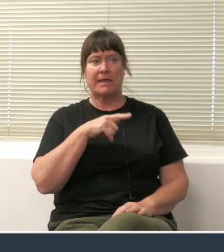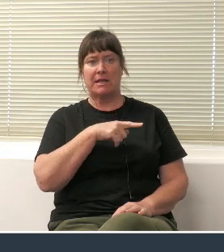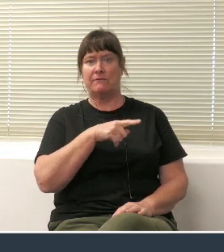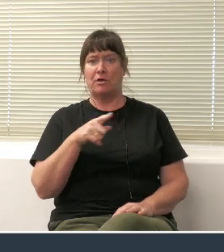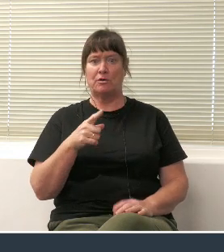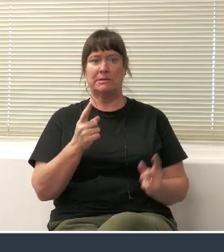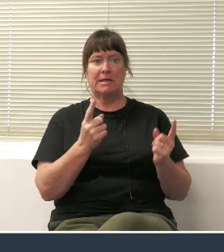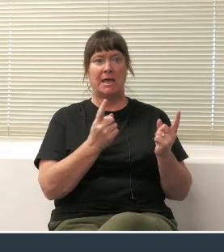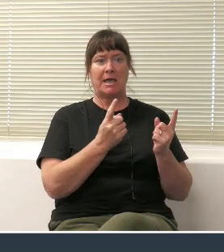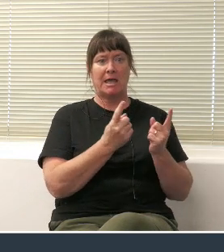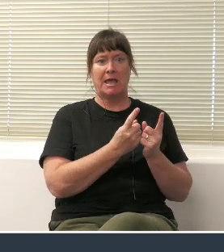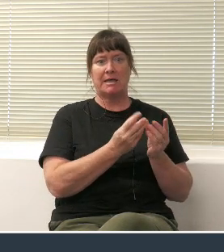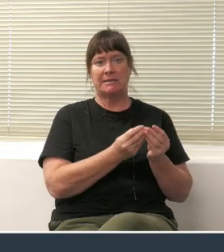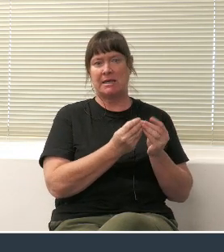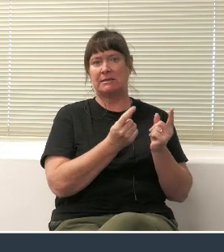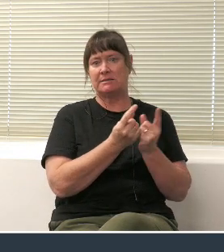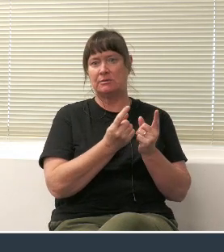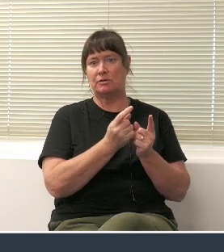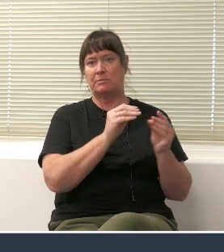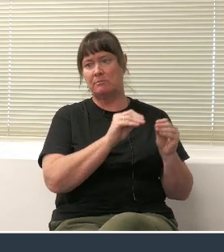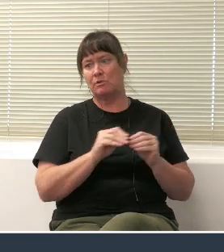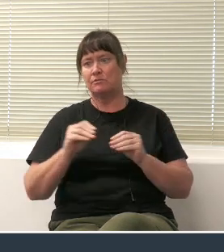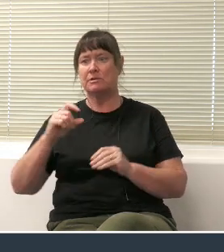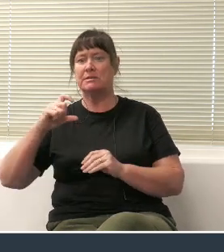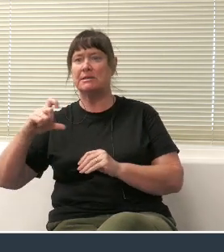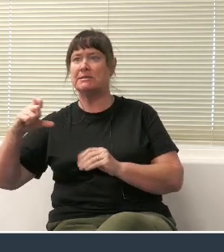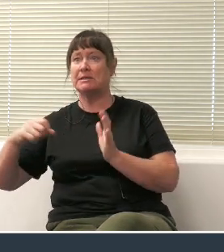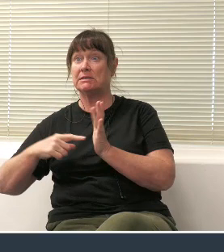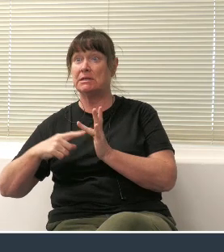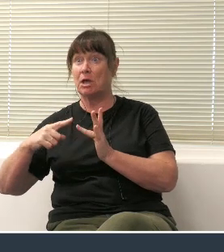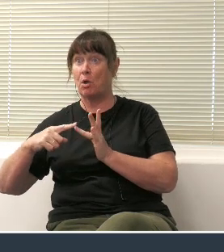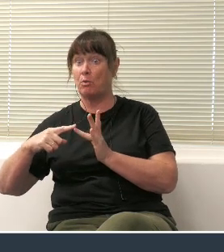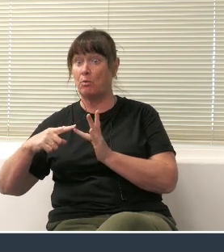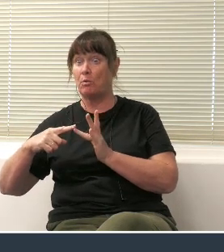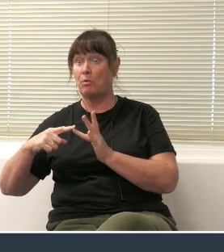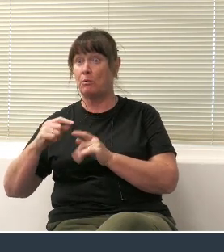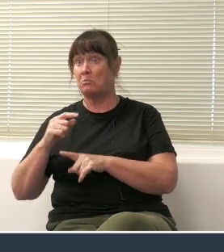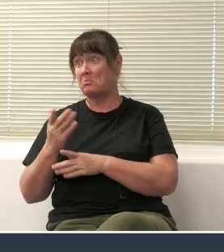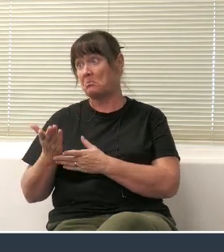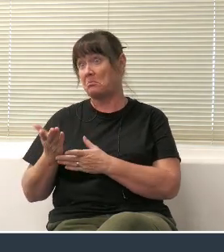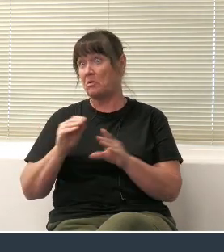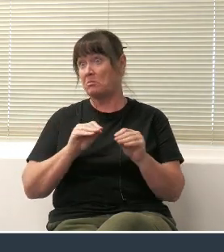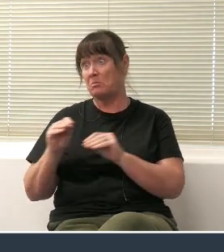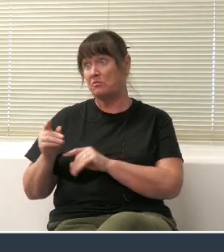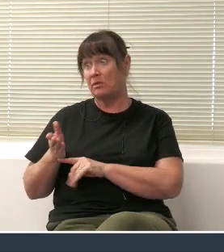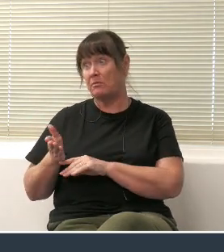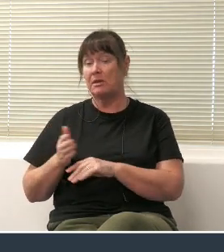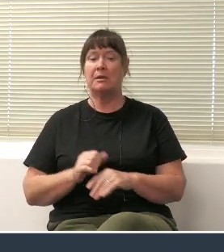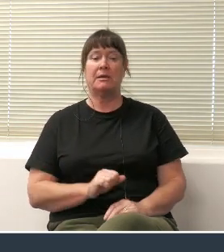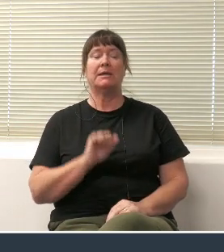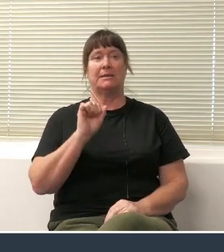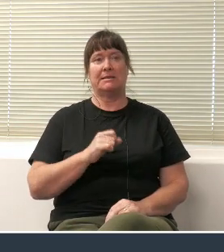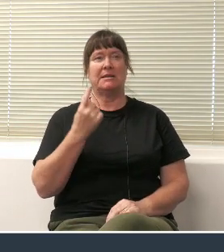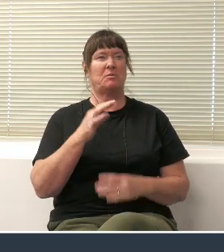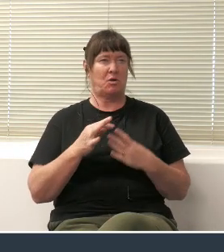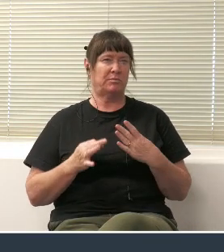could be put into the CCTO, if they're going to be made financially That will be investment. one of the